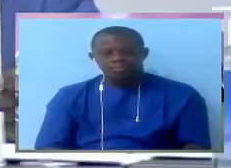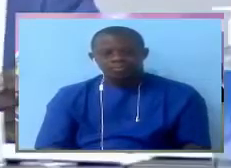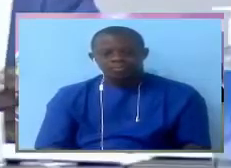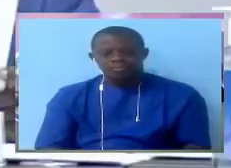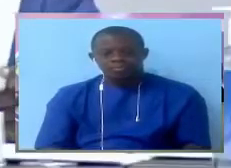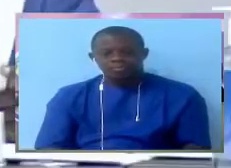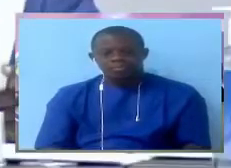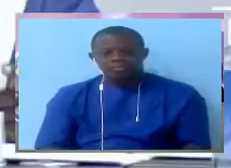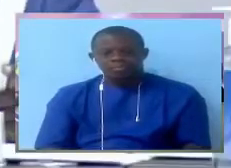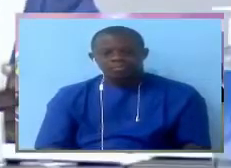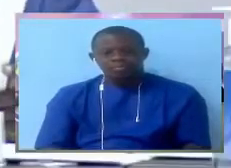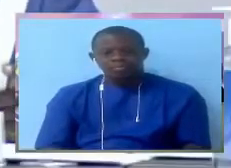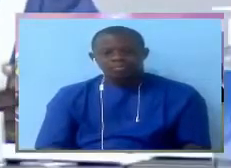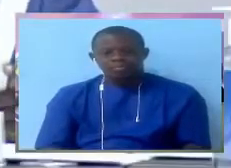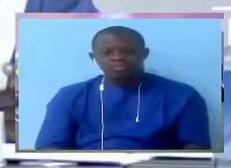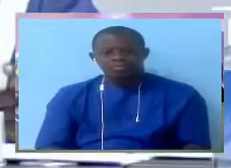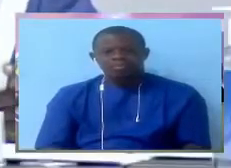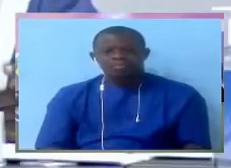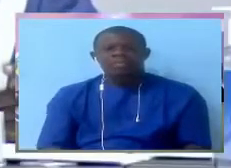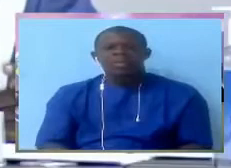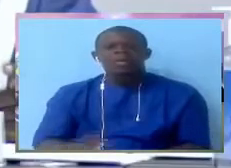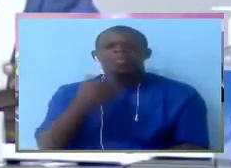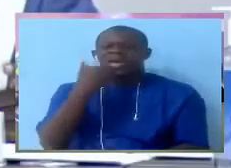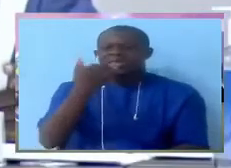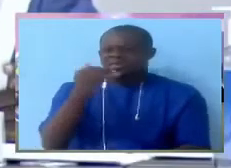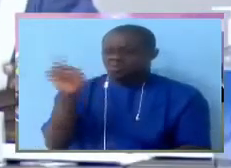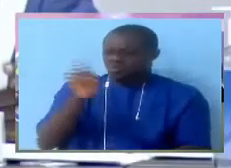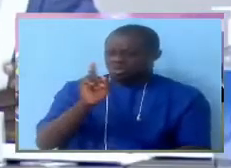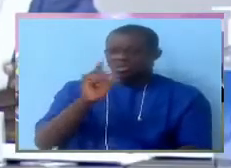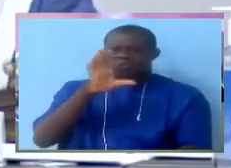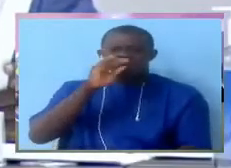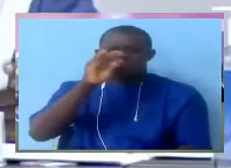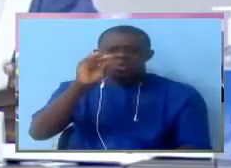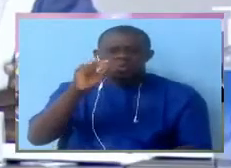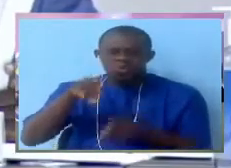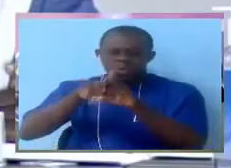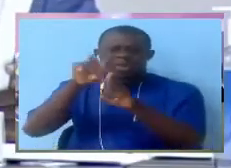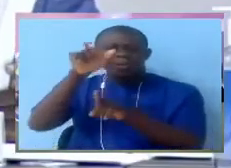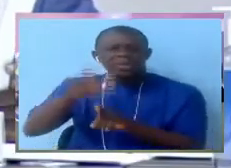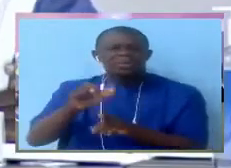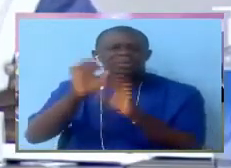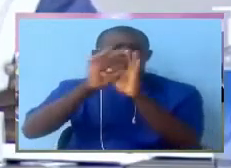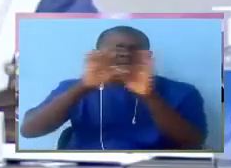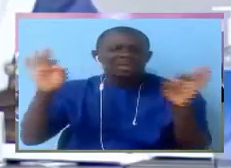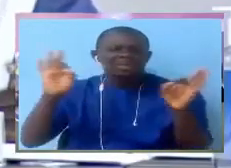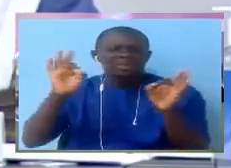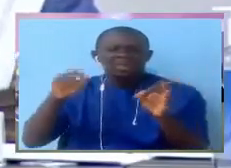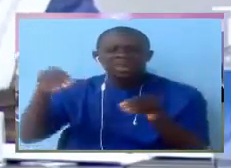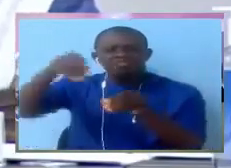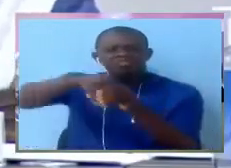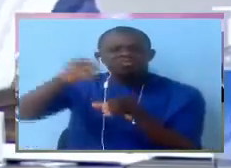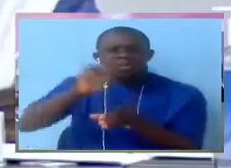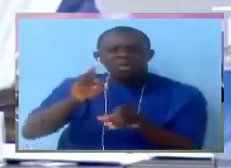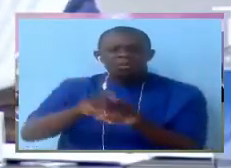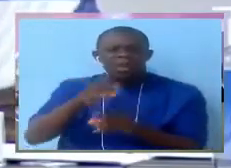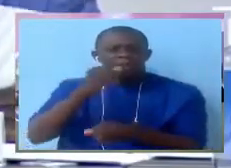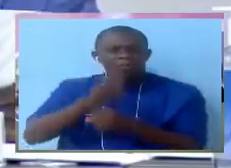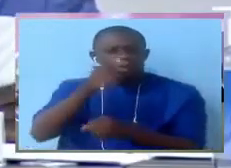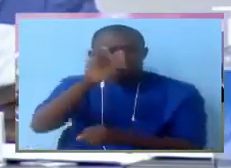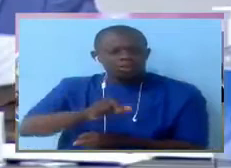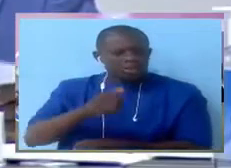But what does talking to the person nicely entail? Does it include threats? Does it include